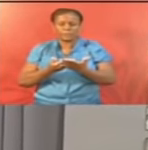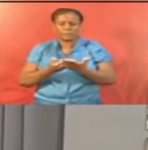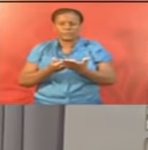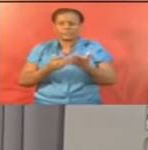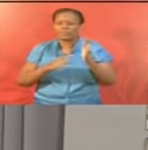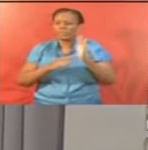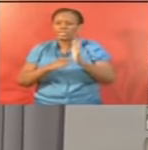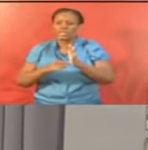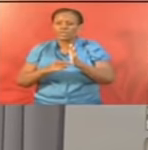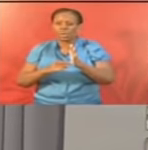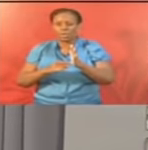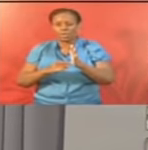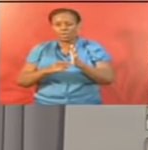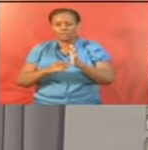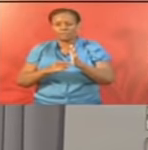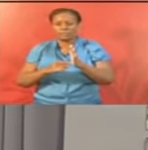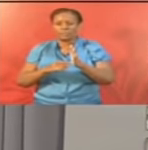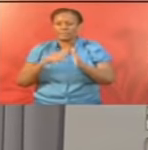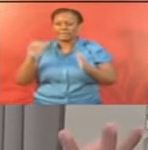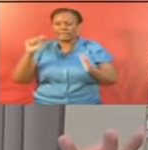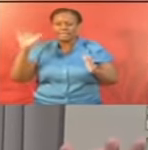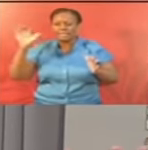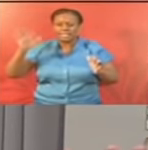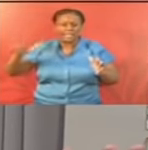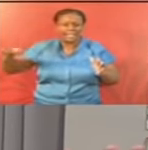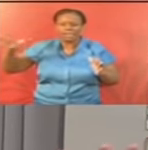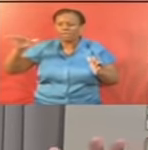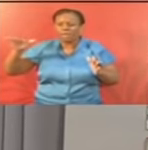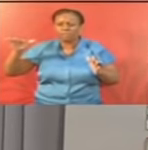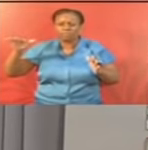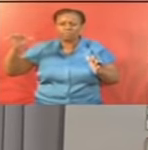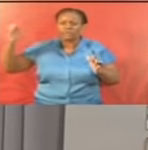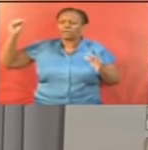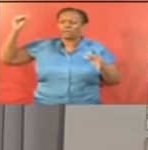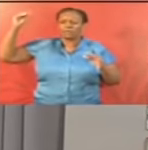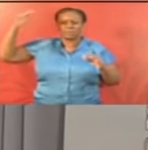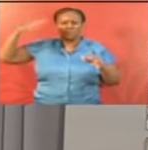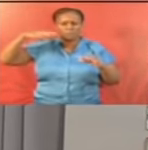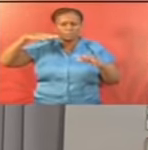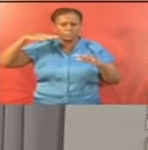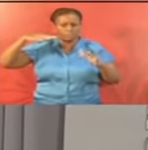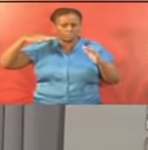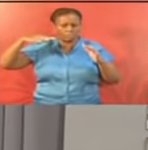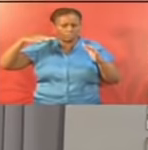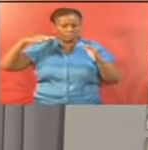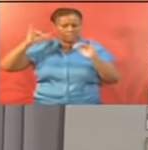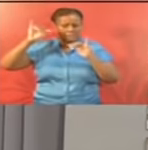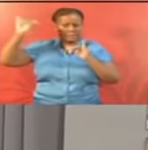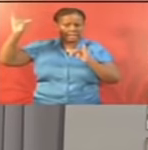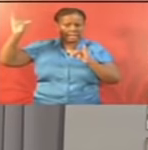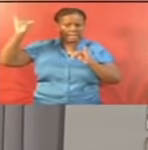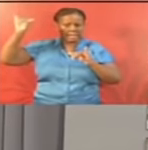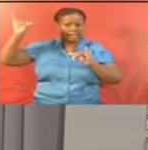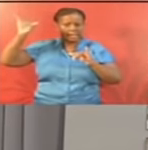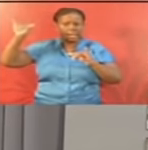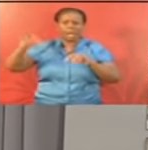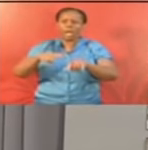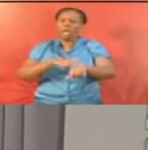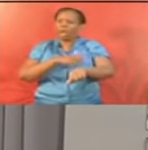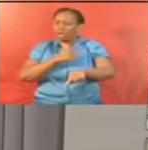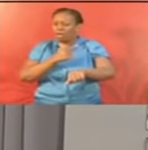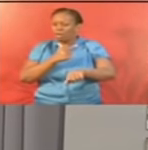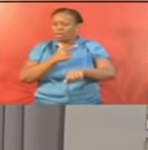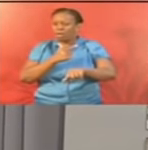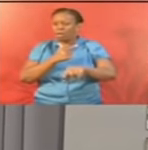in an air-conditioned setting, can stay in the atmosphere a lot longer than we originally thought. So yes, and that's why we keep on